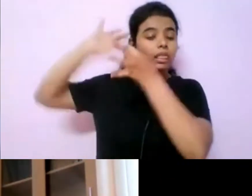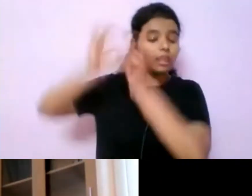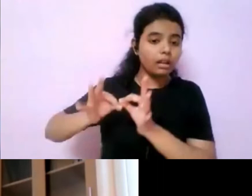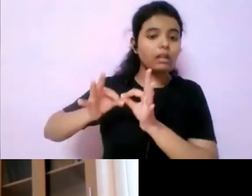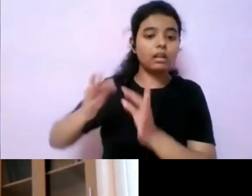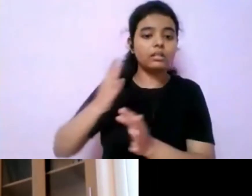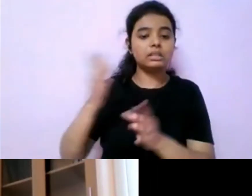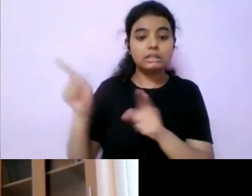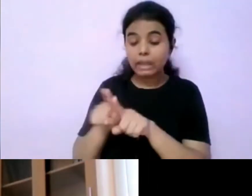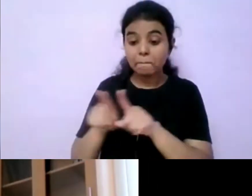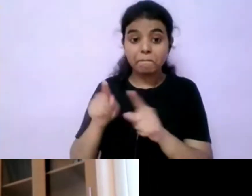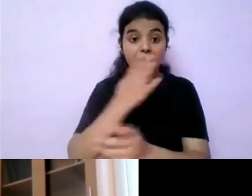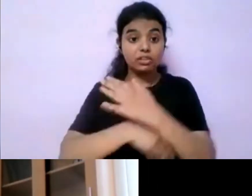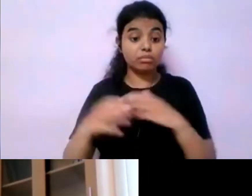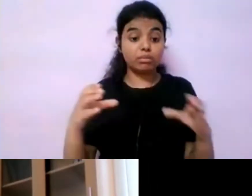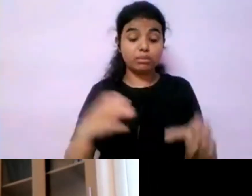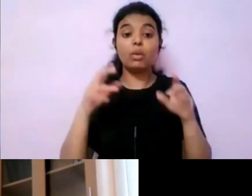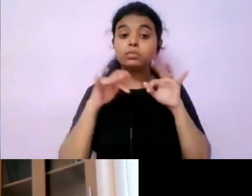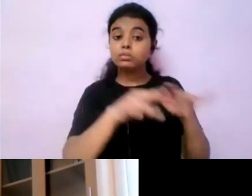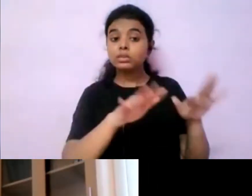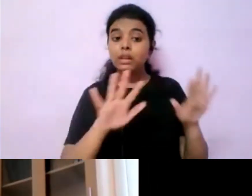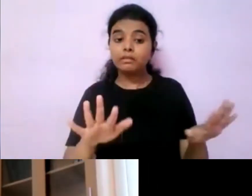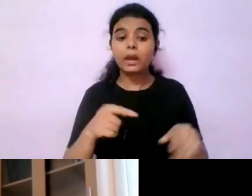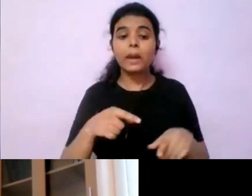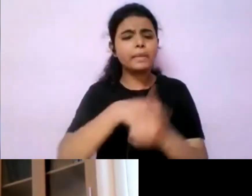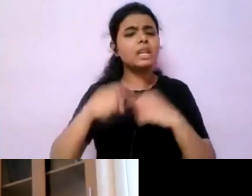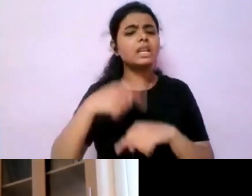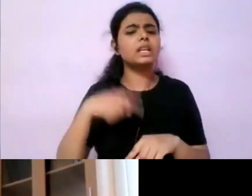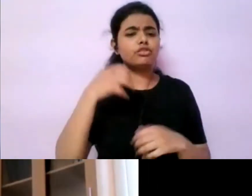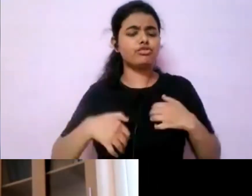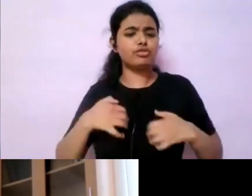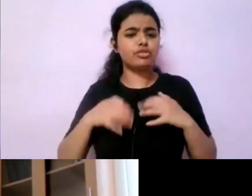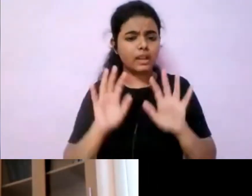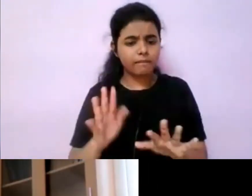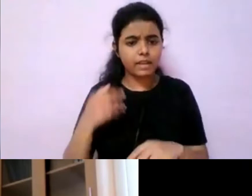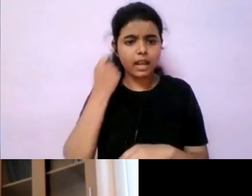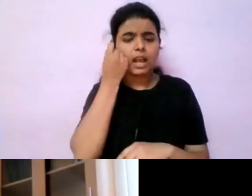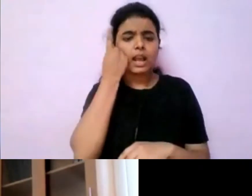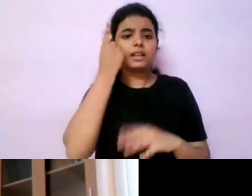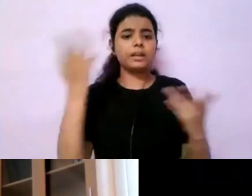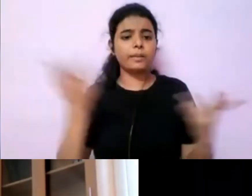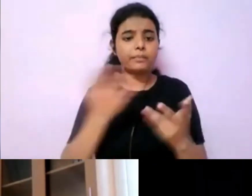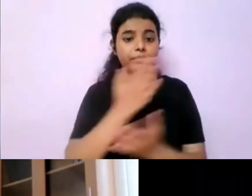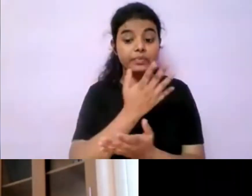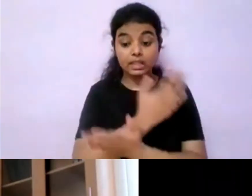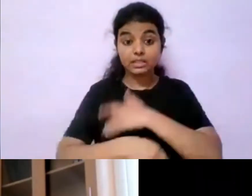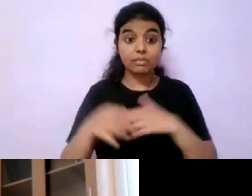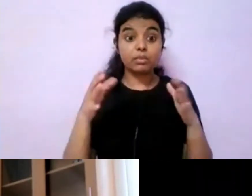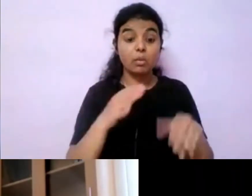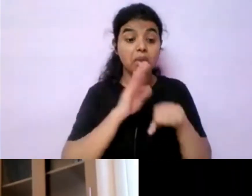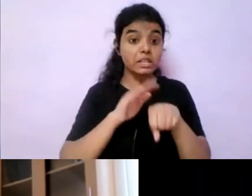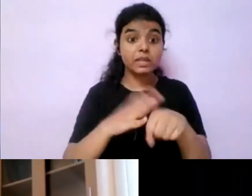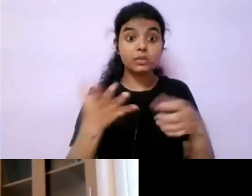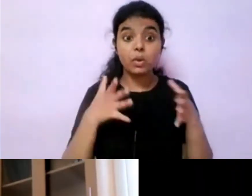people. And I think that's really interesting. But we also need to look at how that is it. What experience does that have on disabled people? So